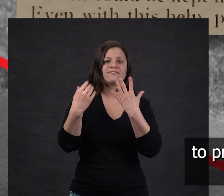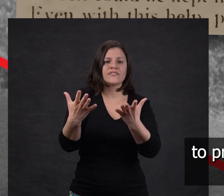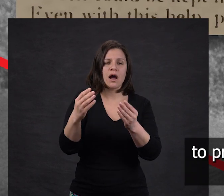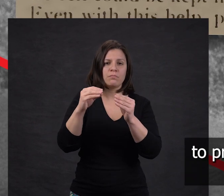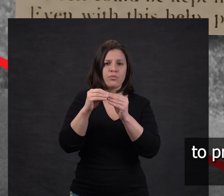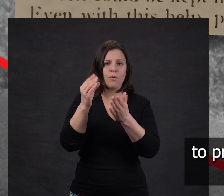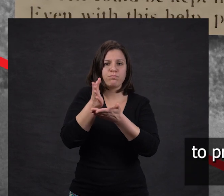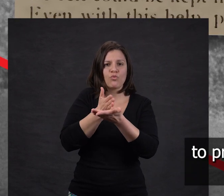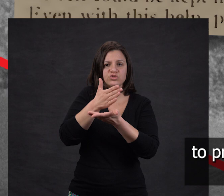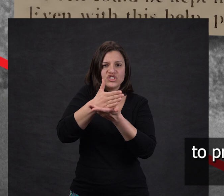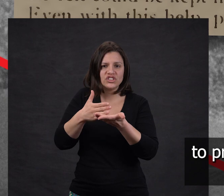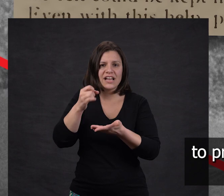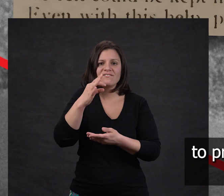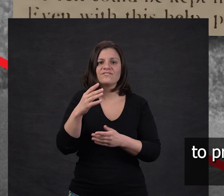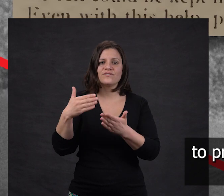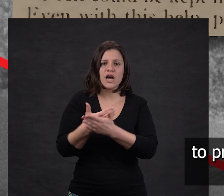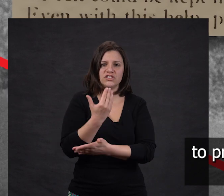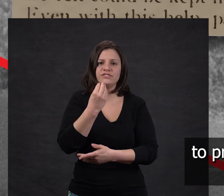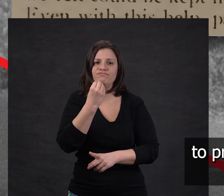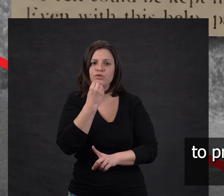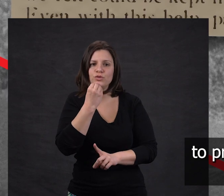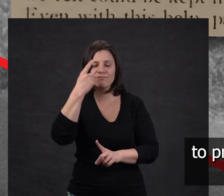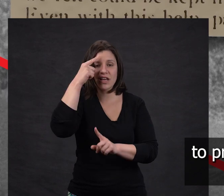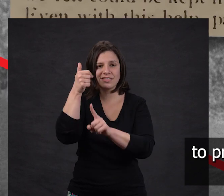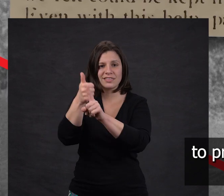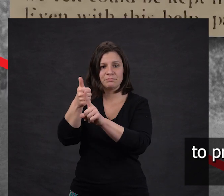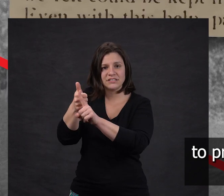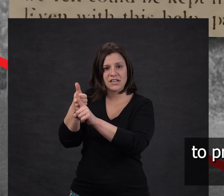to provide a portion of fresh food for themselves.